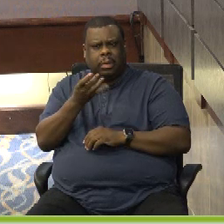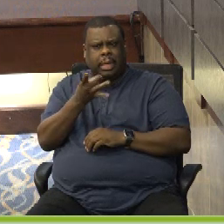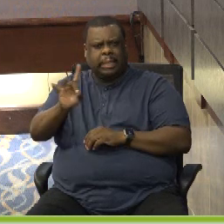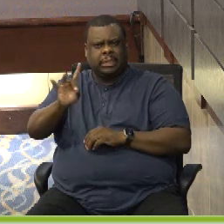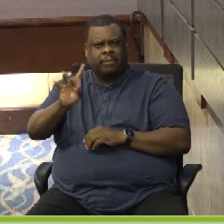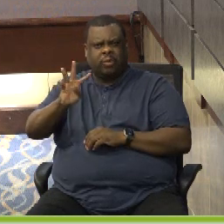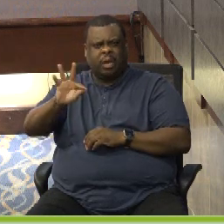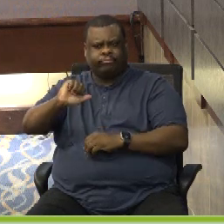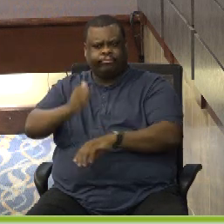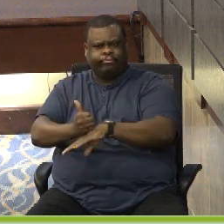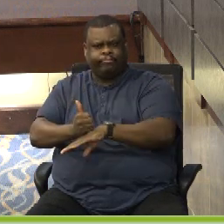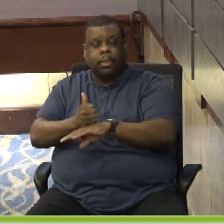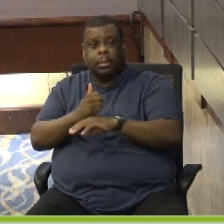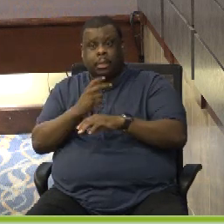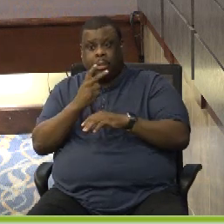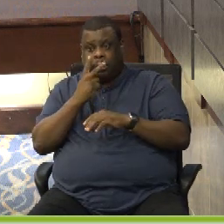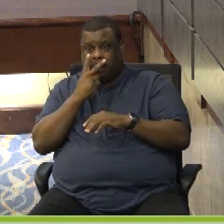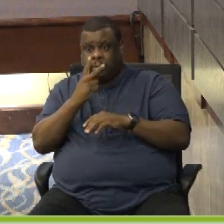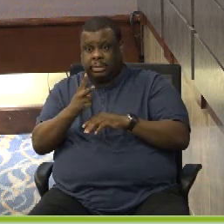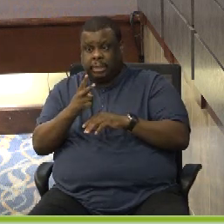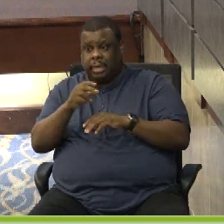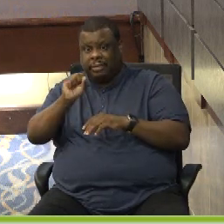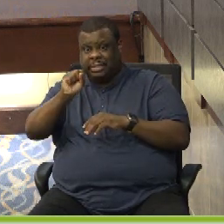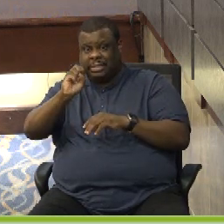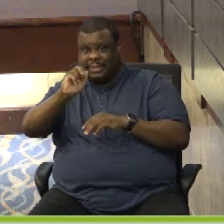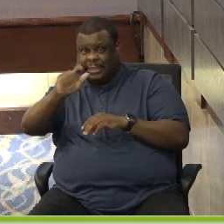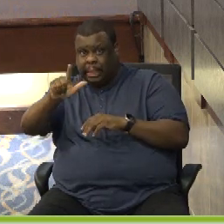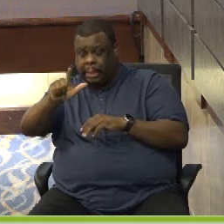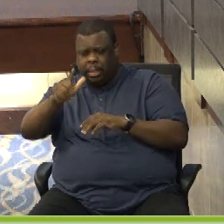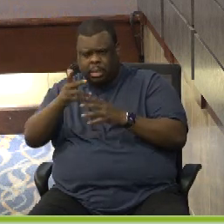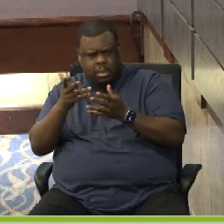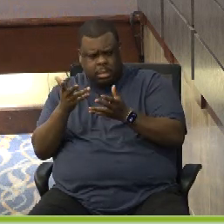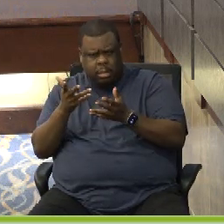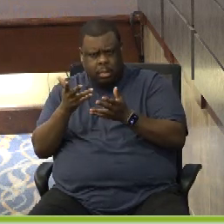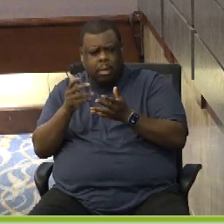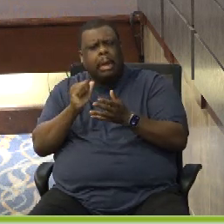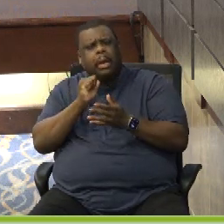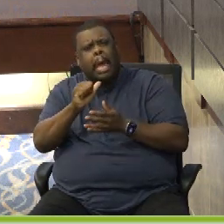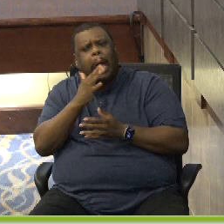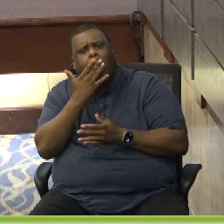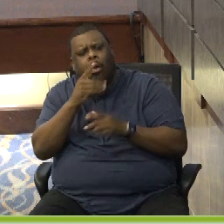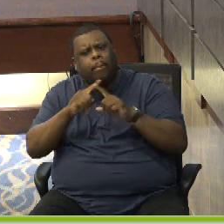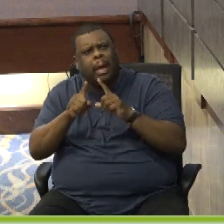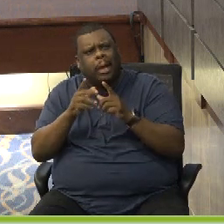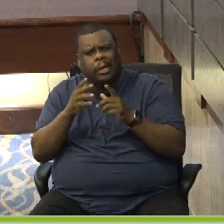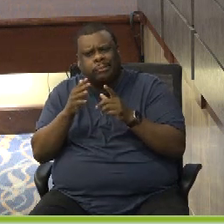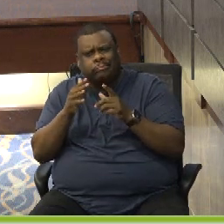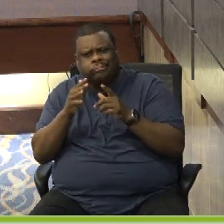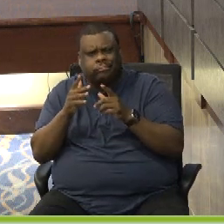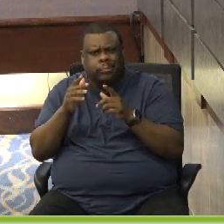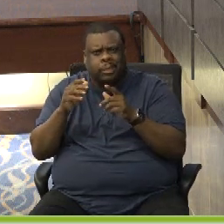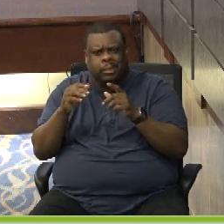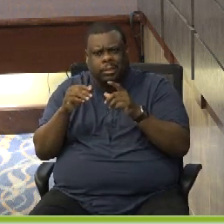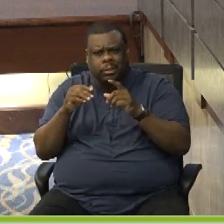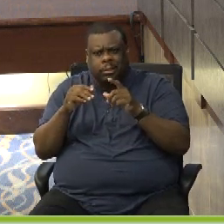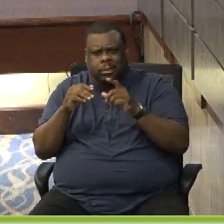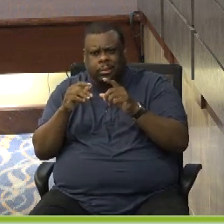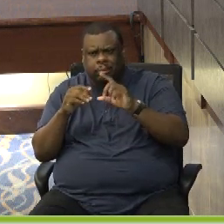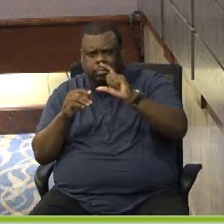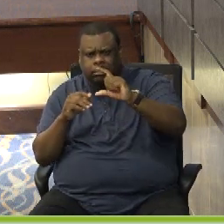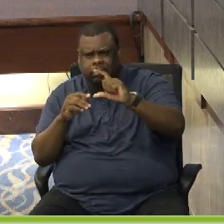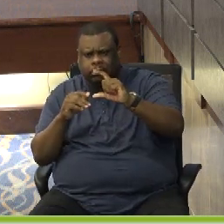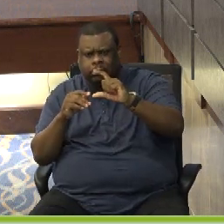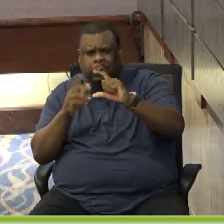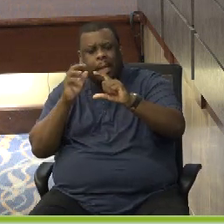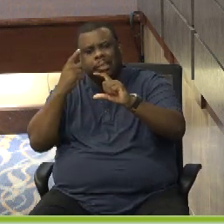you see a seal with that level, not the coloring, but that kind of inverted on the side of a